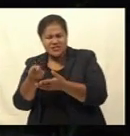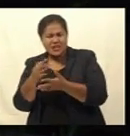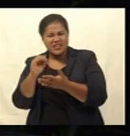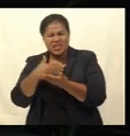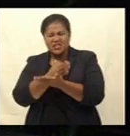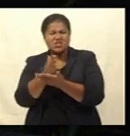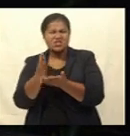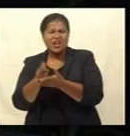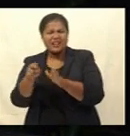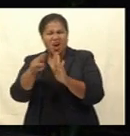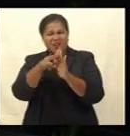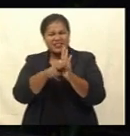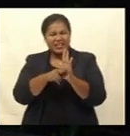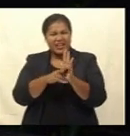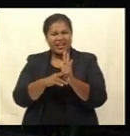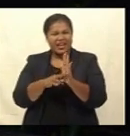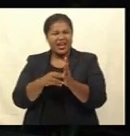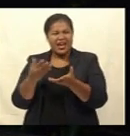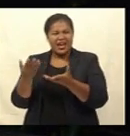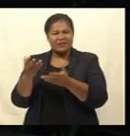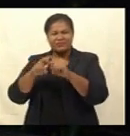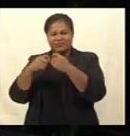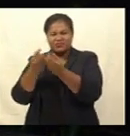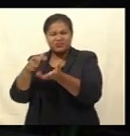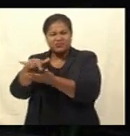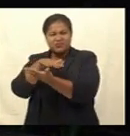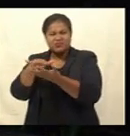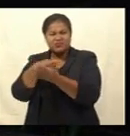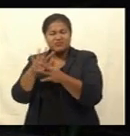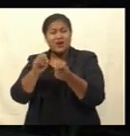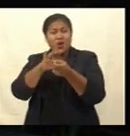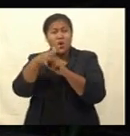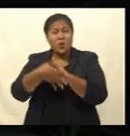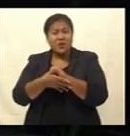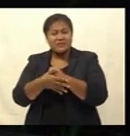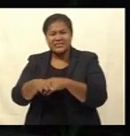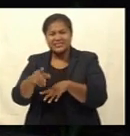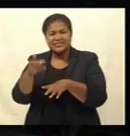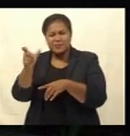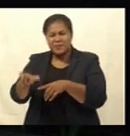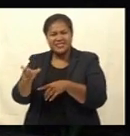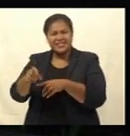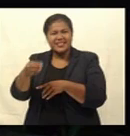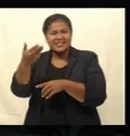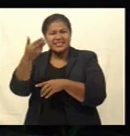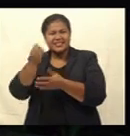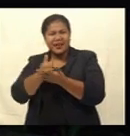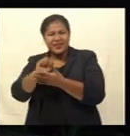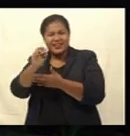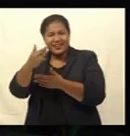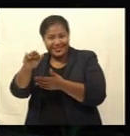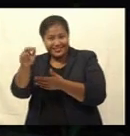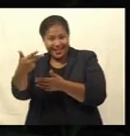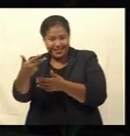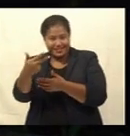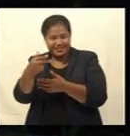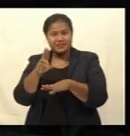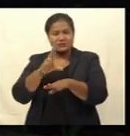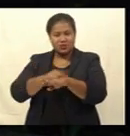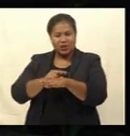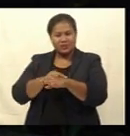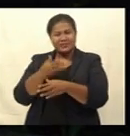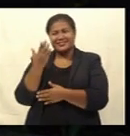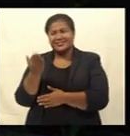and interacted with our COVID-19 case number 98. Dr. James Fong is urging and reminding